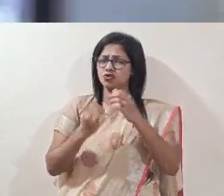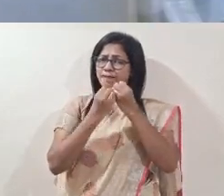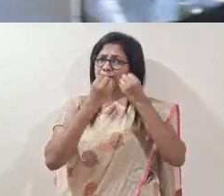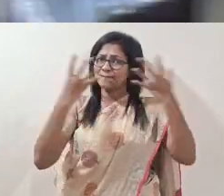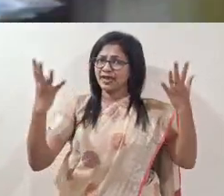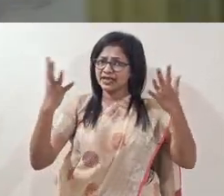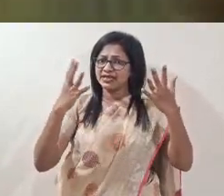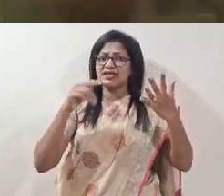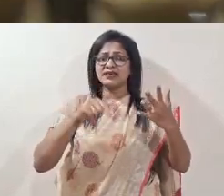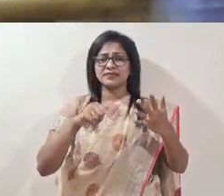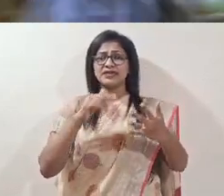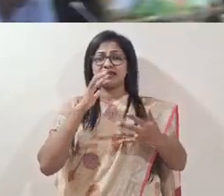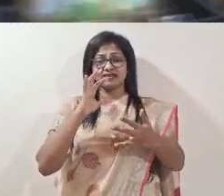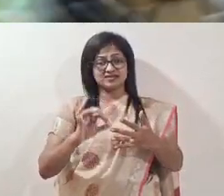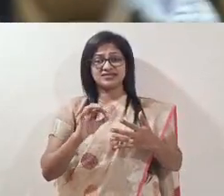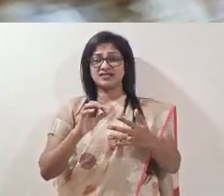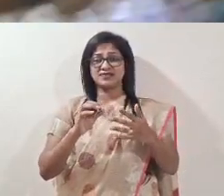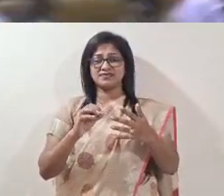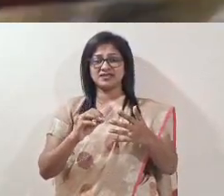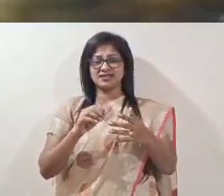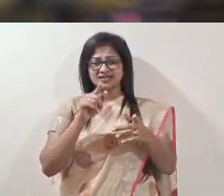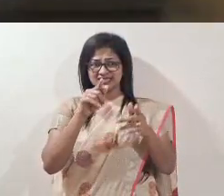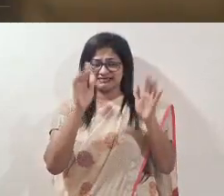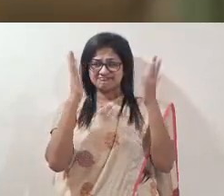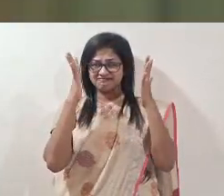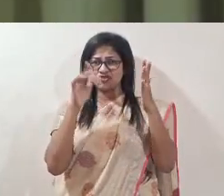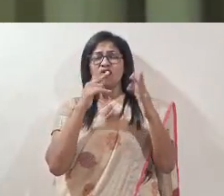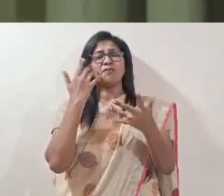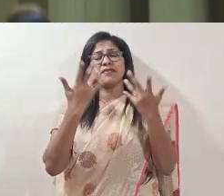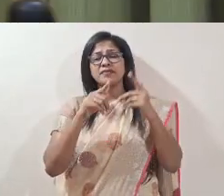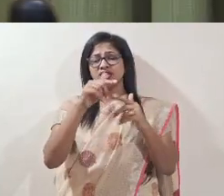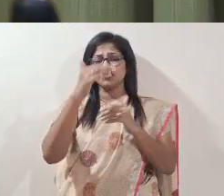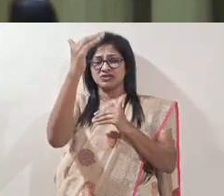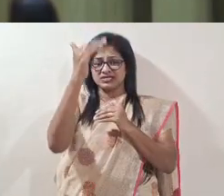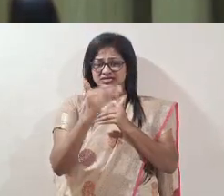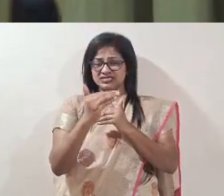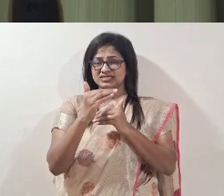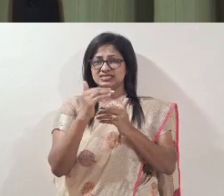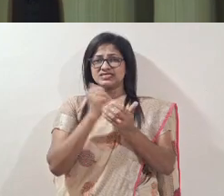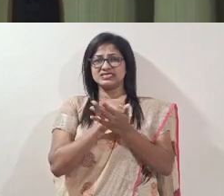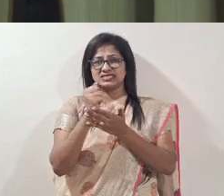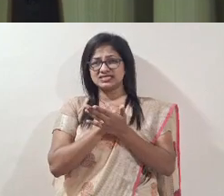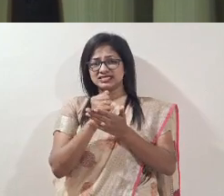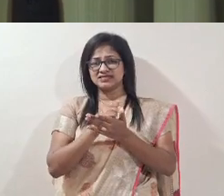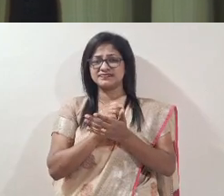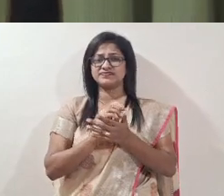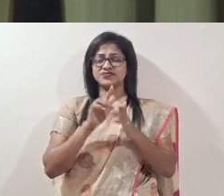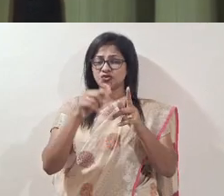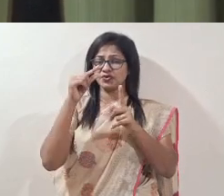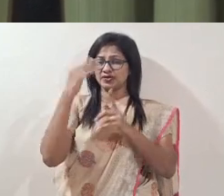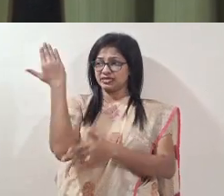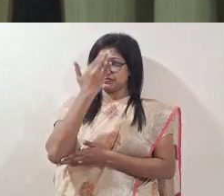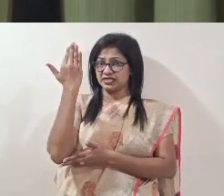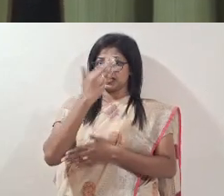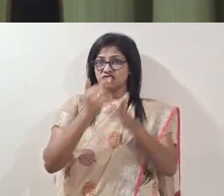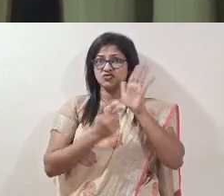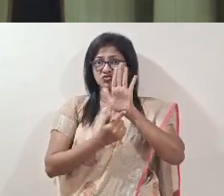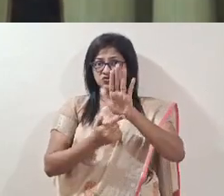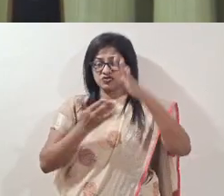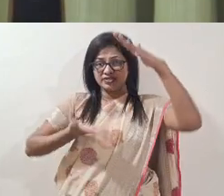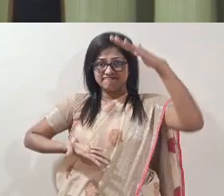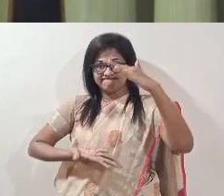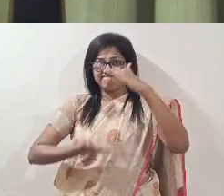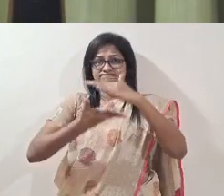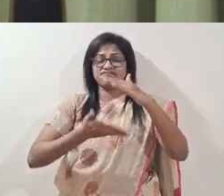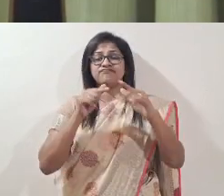It's extremely difficult to appreciate. Had you just cut down the scale of your presentation, that would